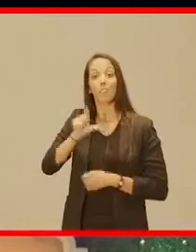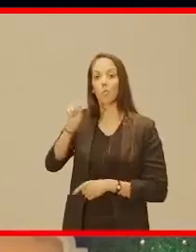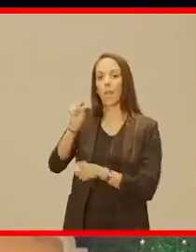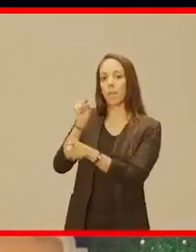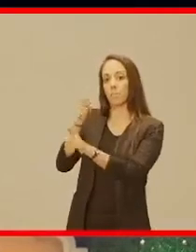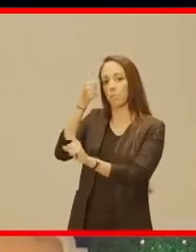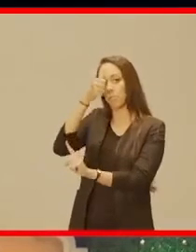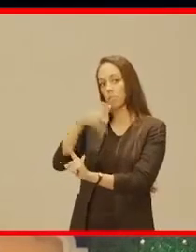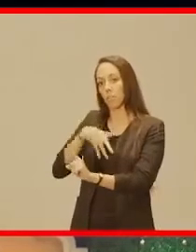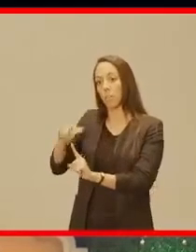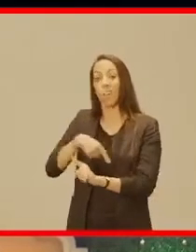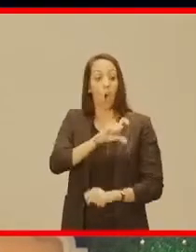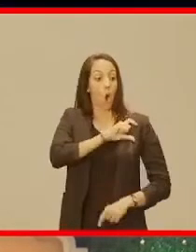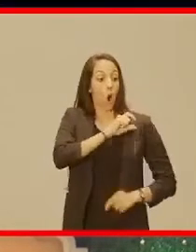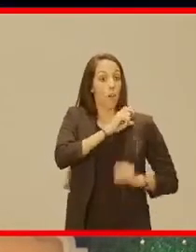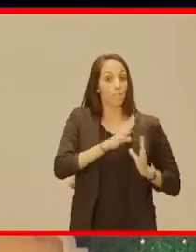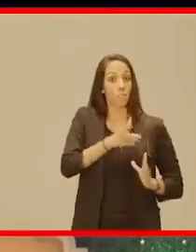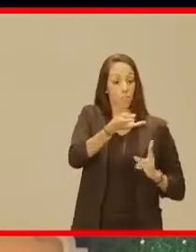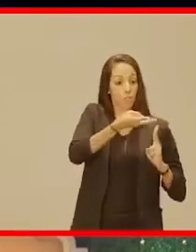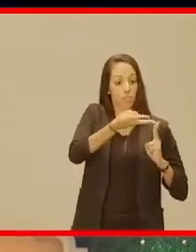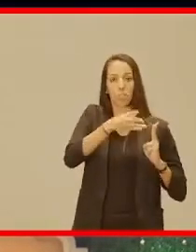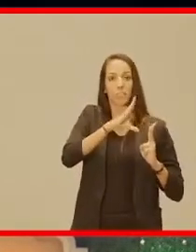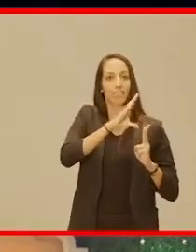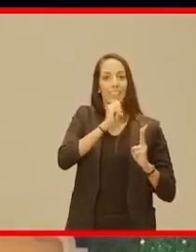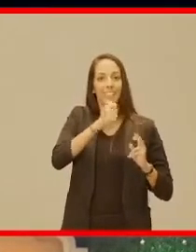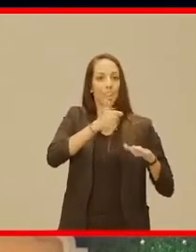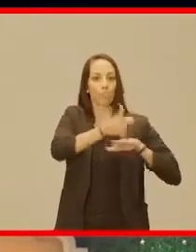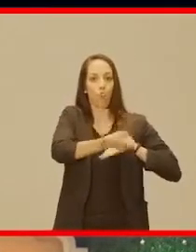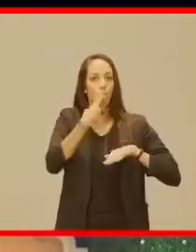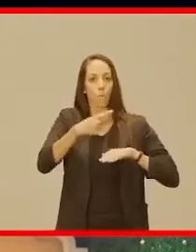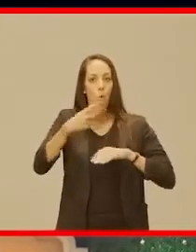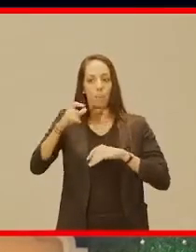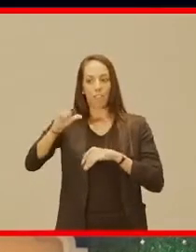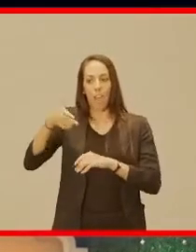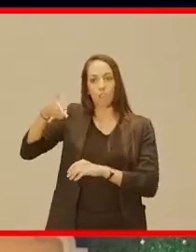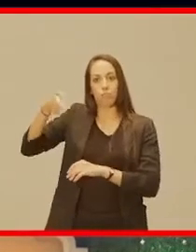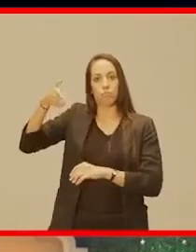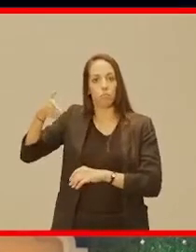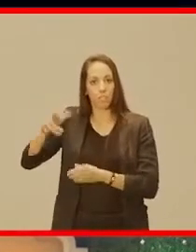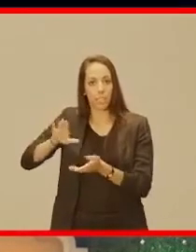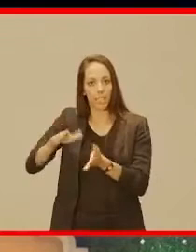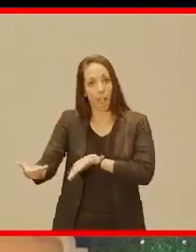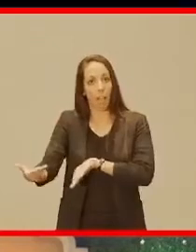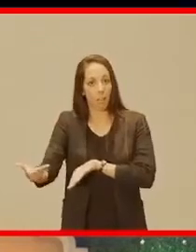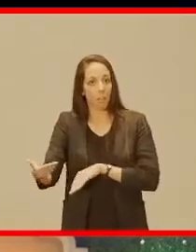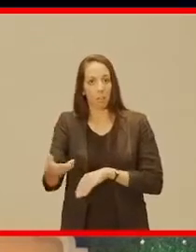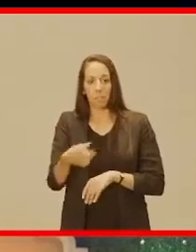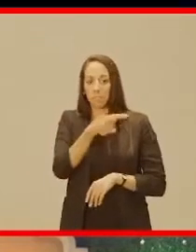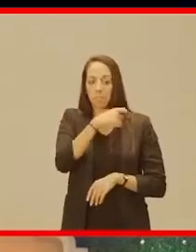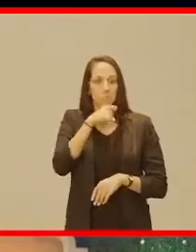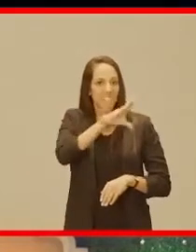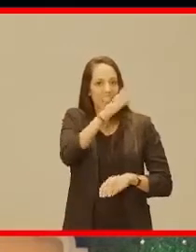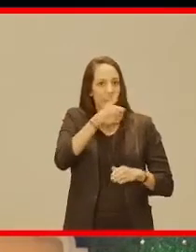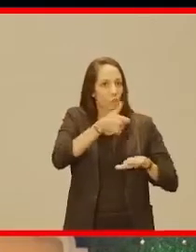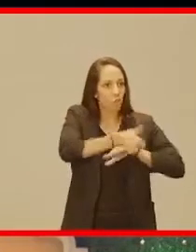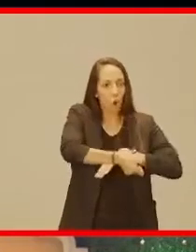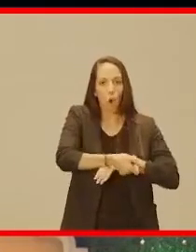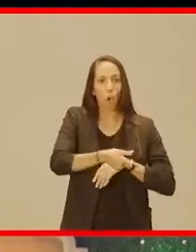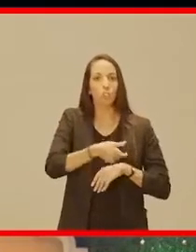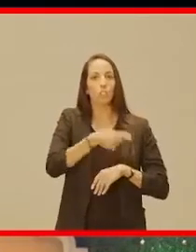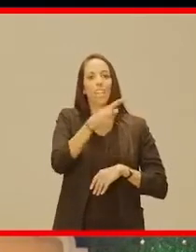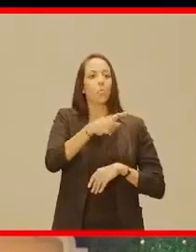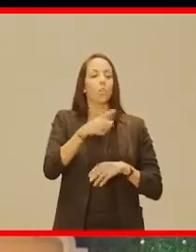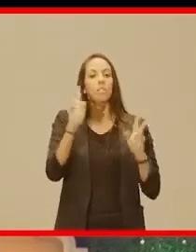were not charged with the crime that they were not charged with the actions that they had because it was excessive